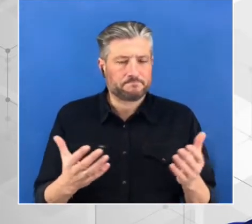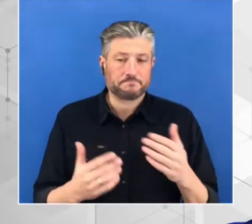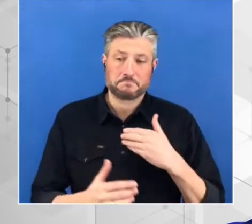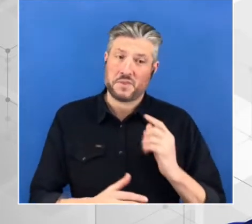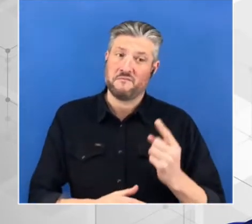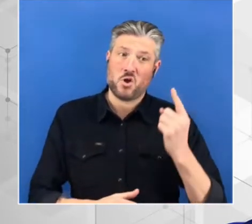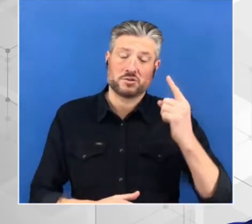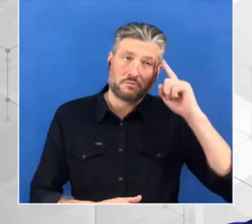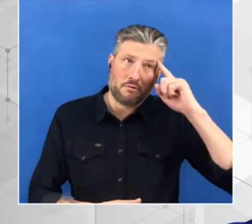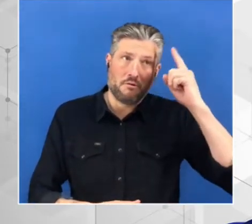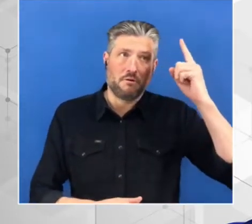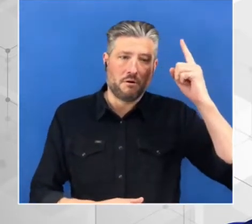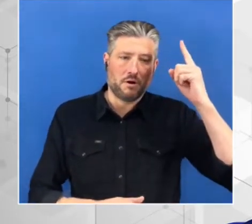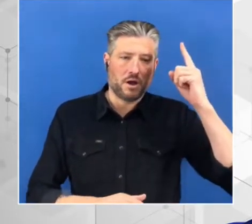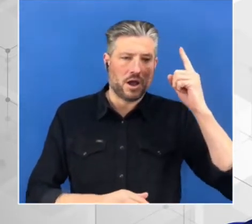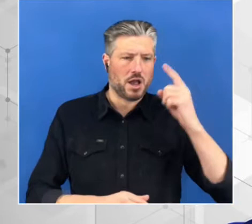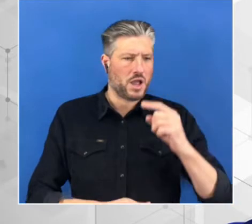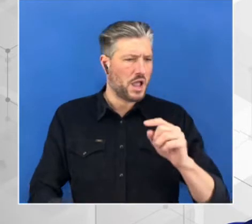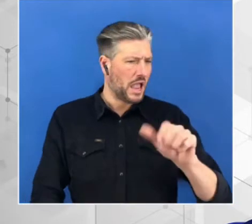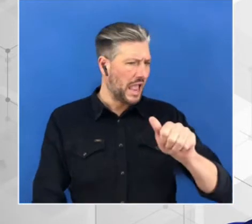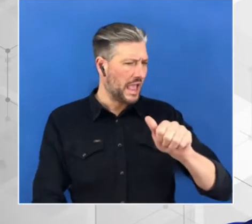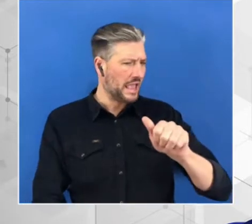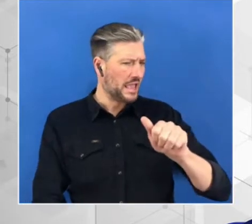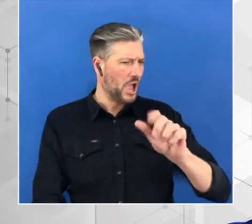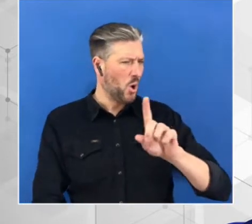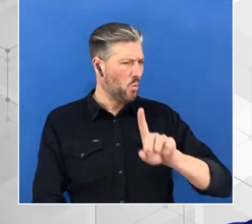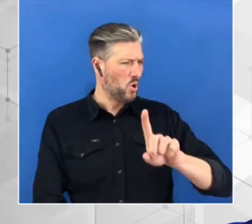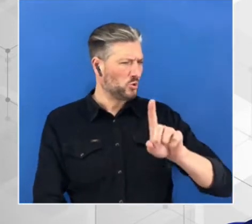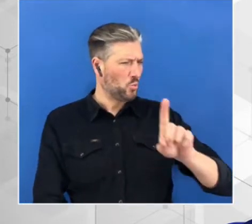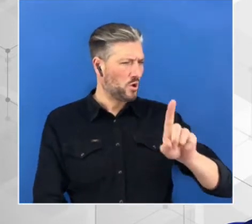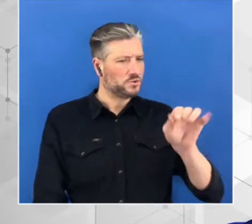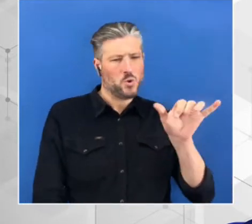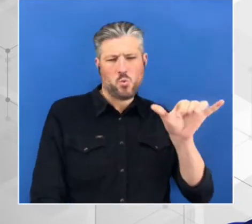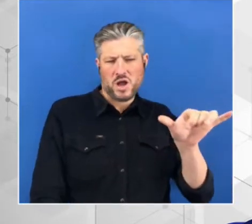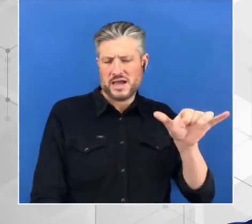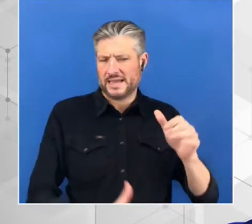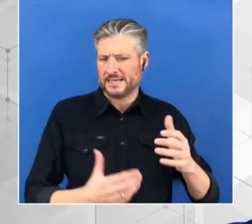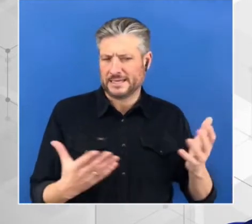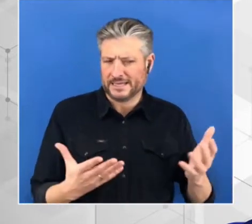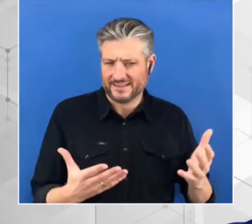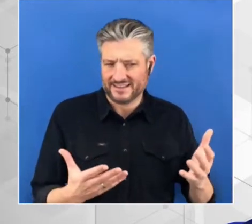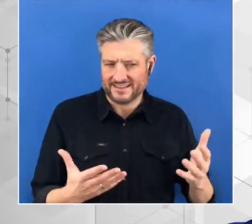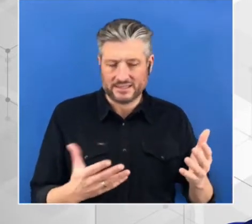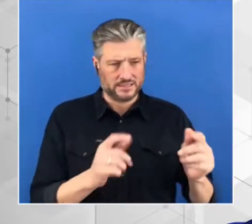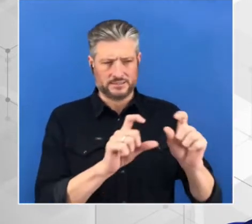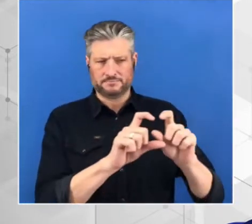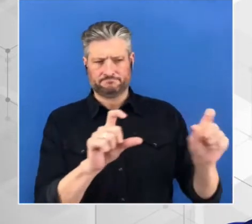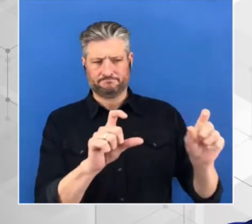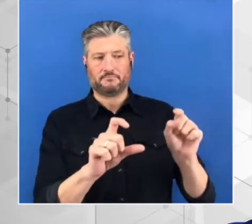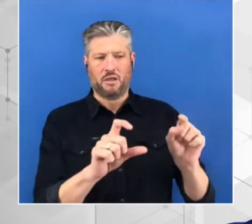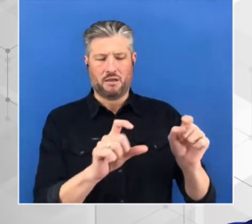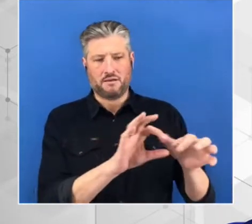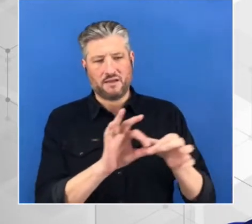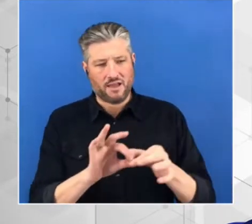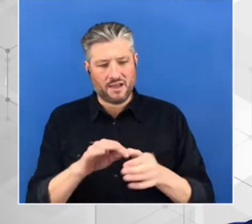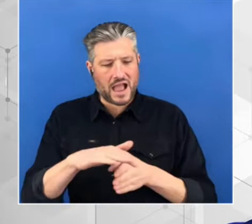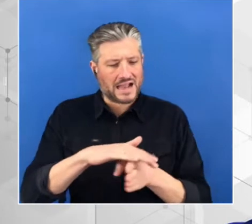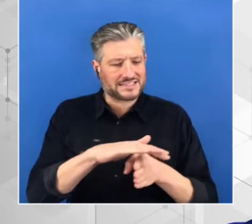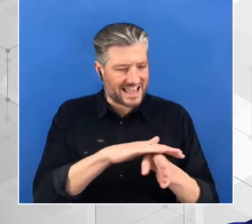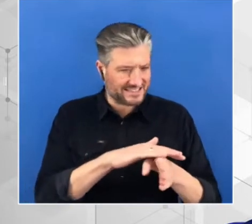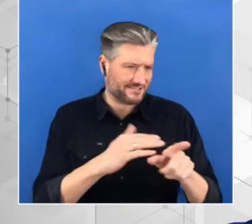this A11Y that we always see when we talk about accessibility? And this is